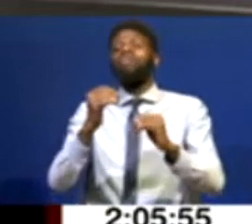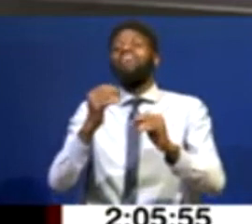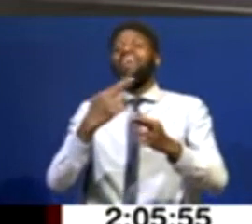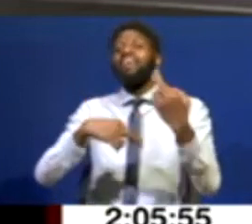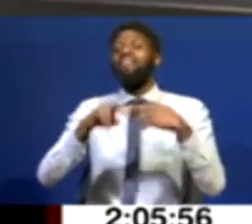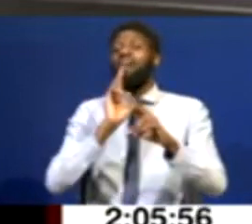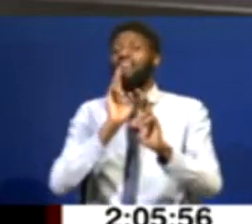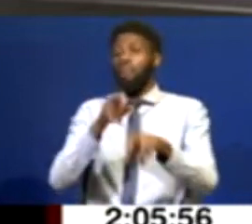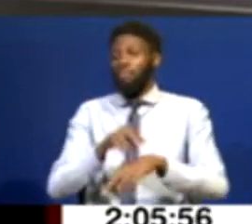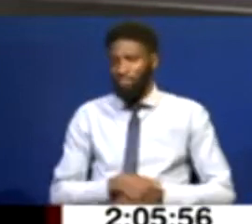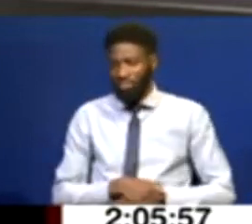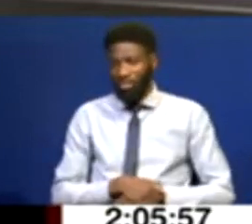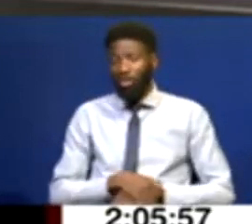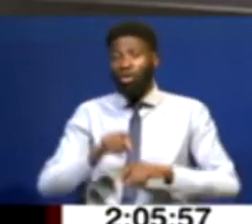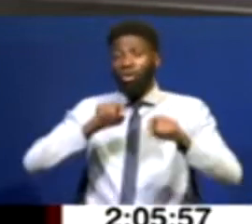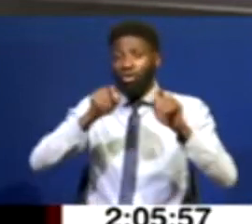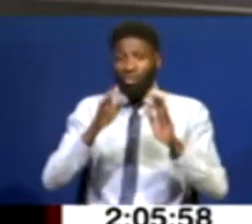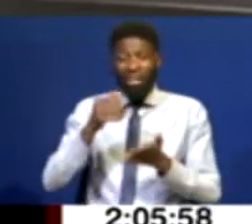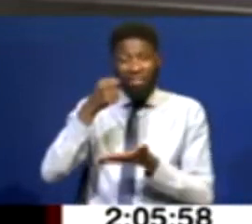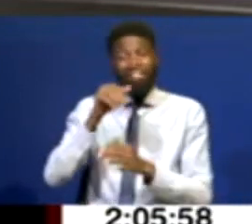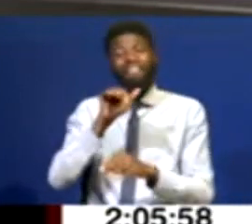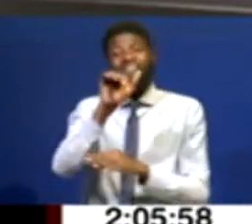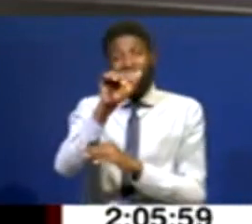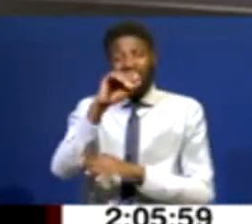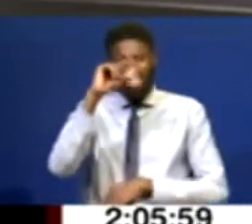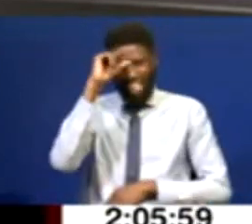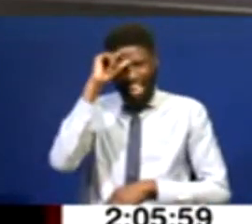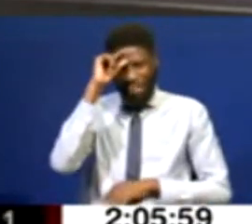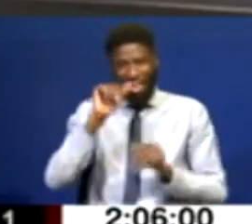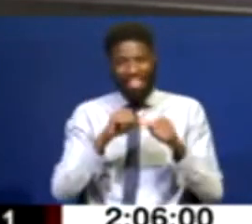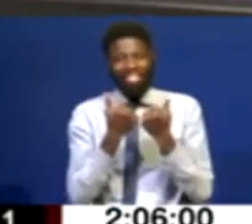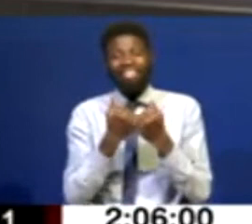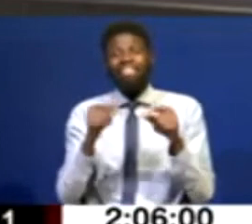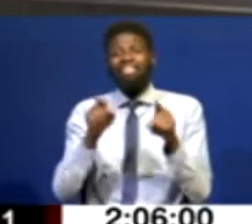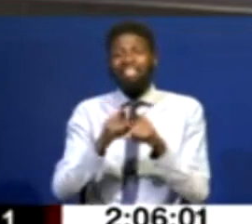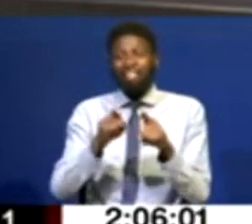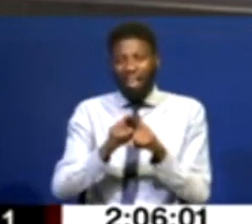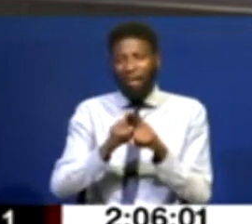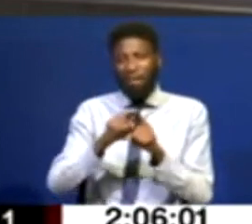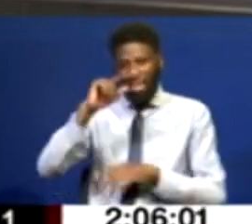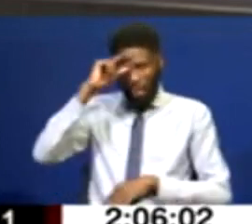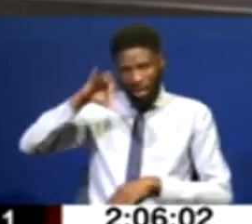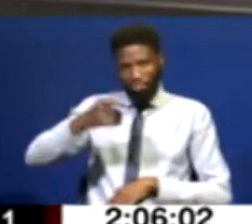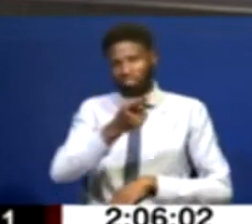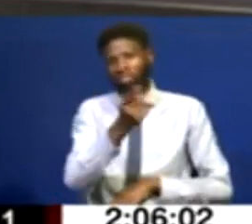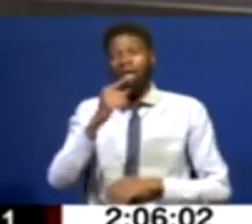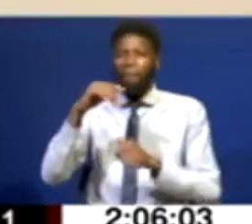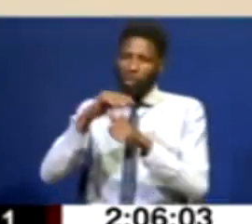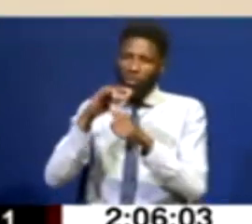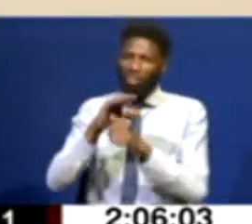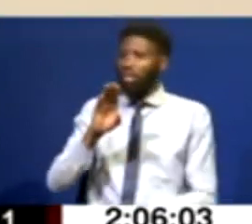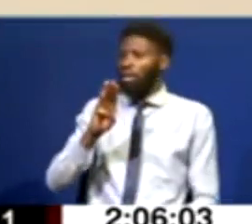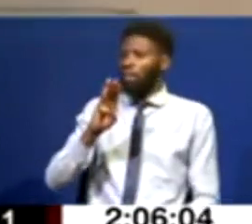called on state agencies and county governments to prioritize clearing of pending bills to boost cash flow in the economy.